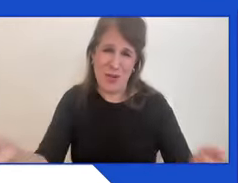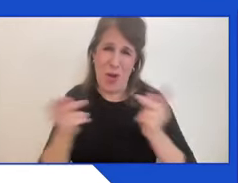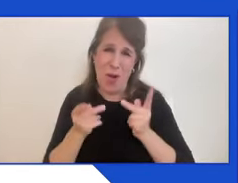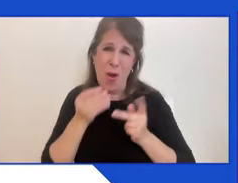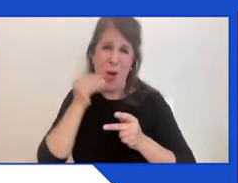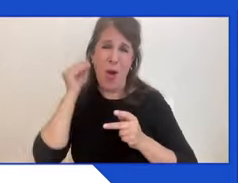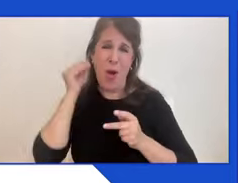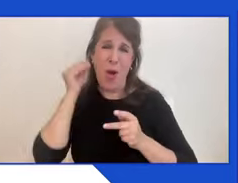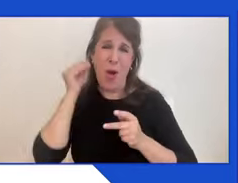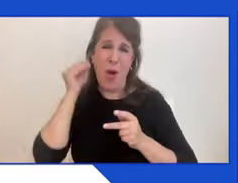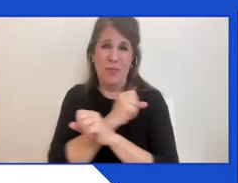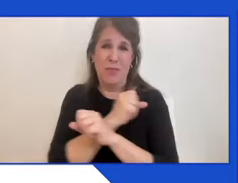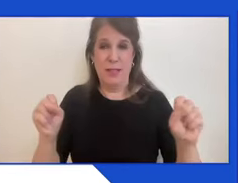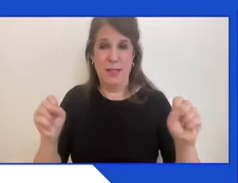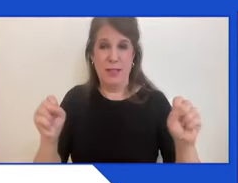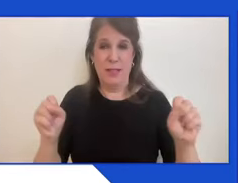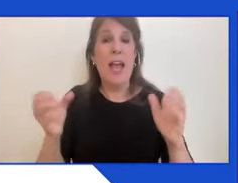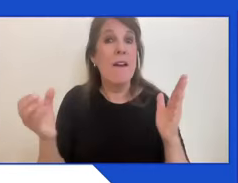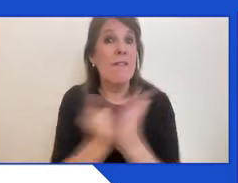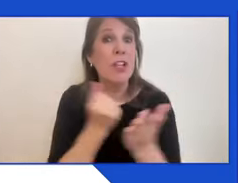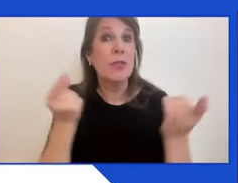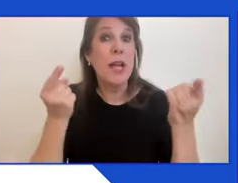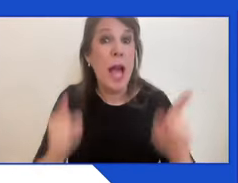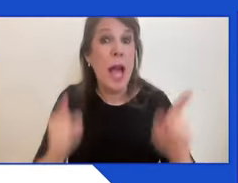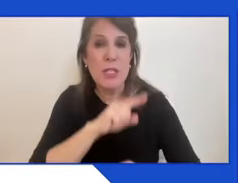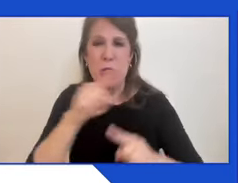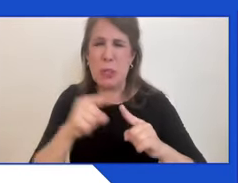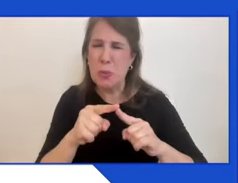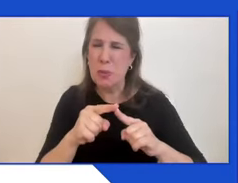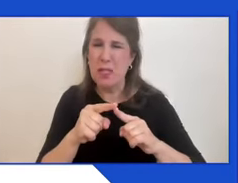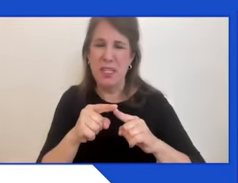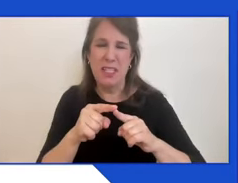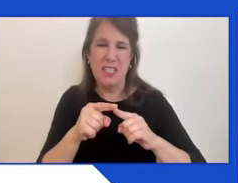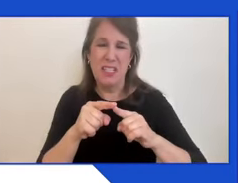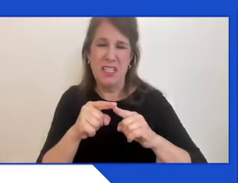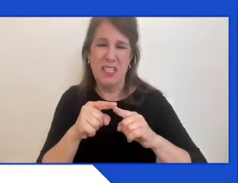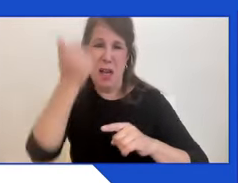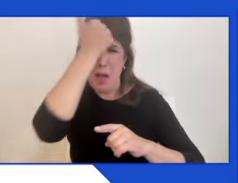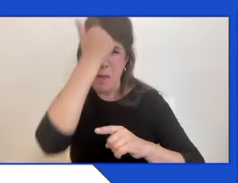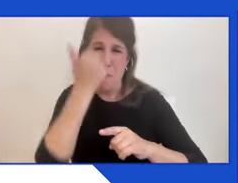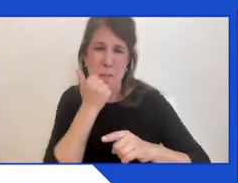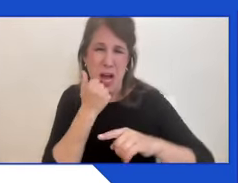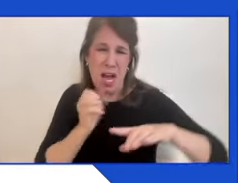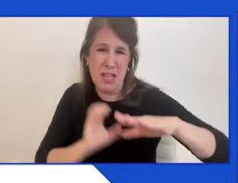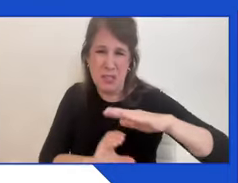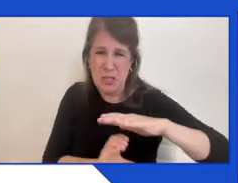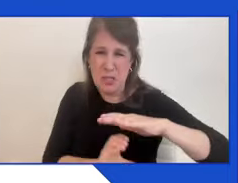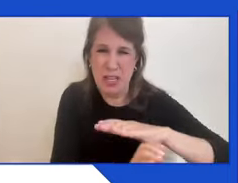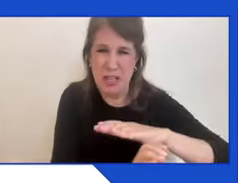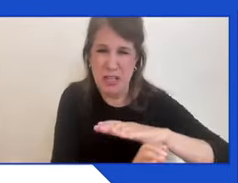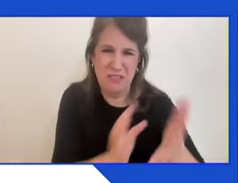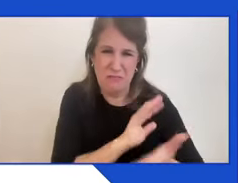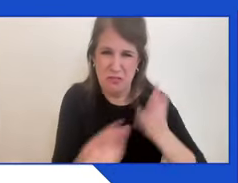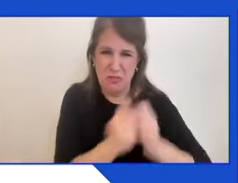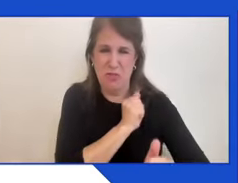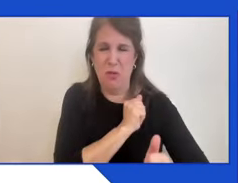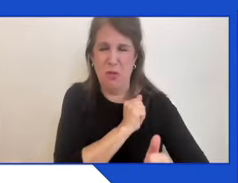victory comes when the terror tunnels have been destroyed. Israel's victory will come when